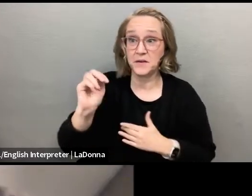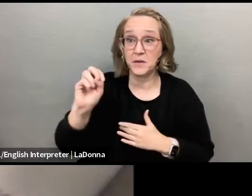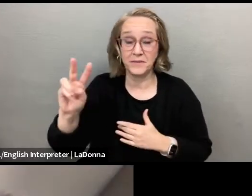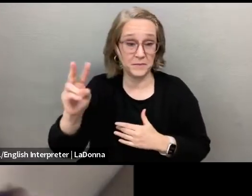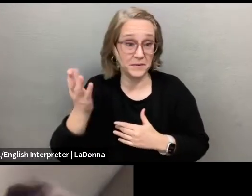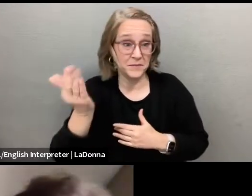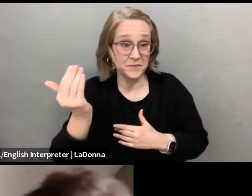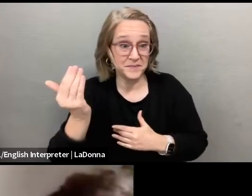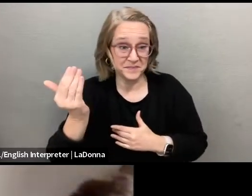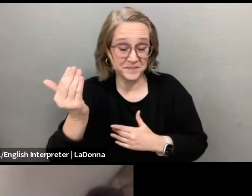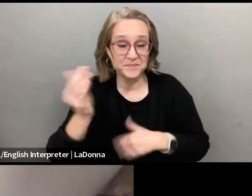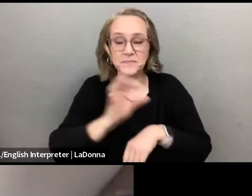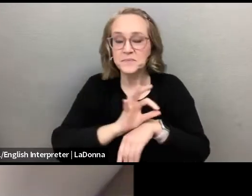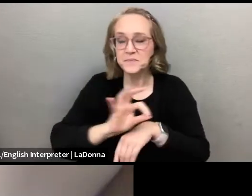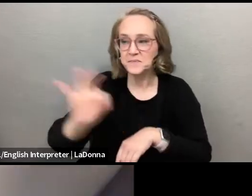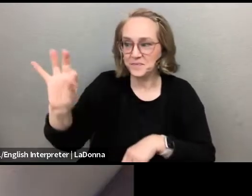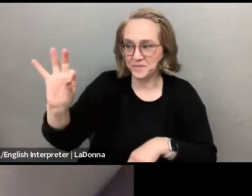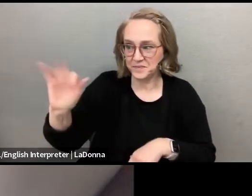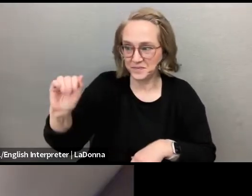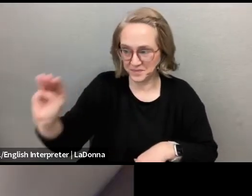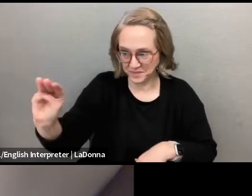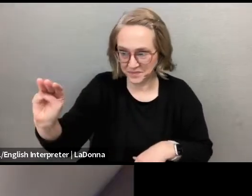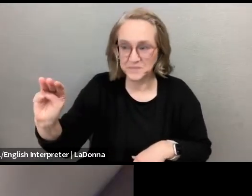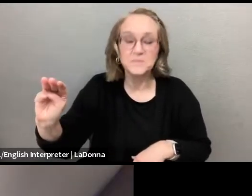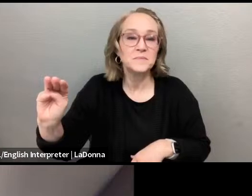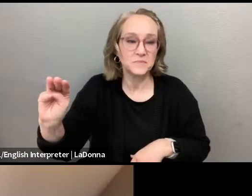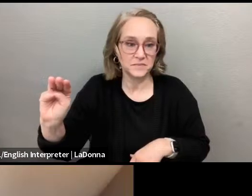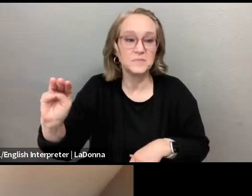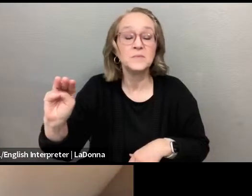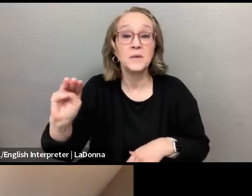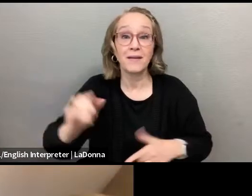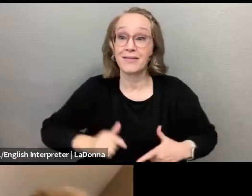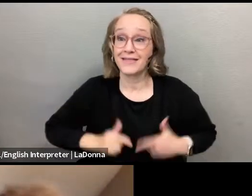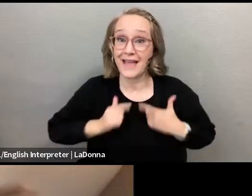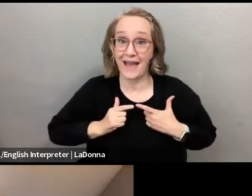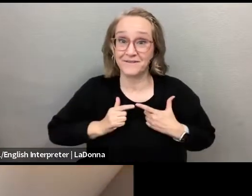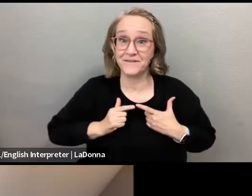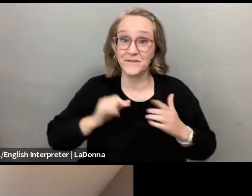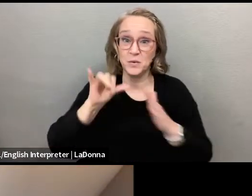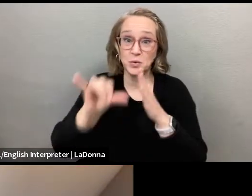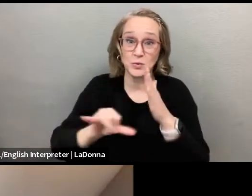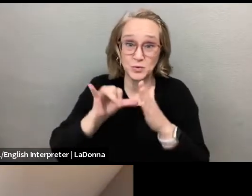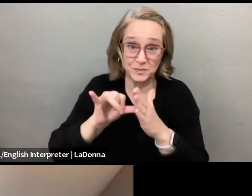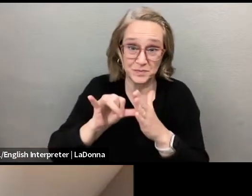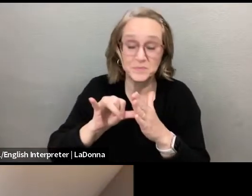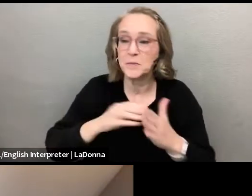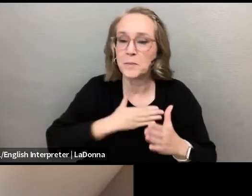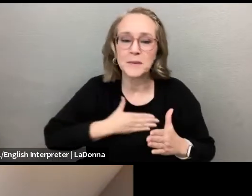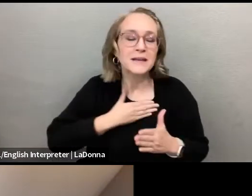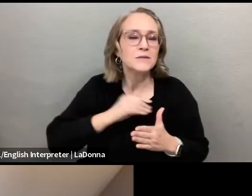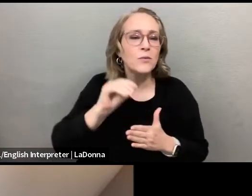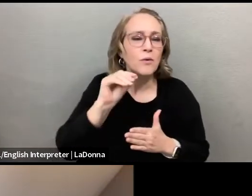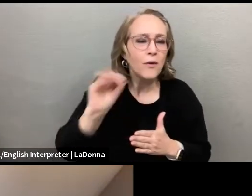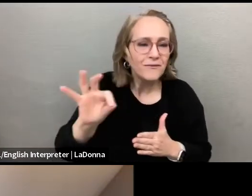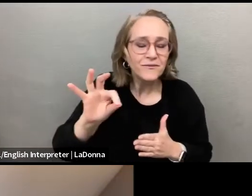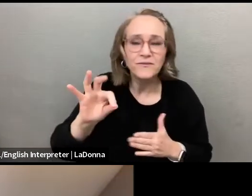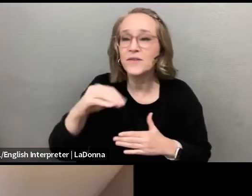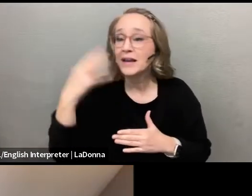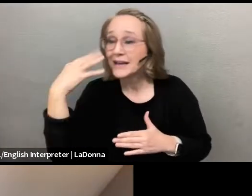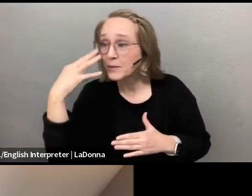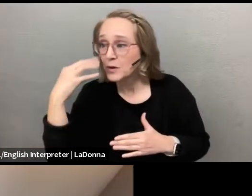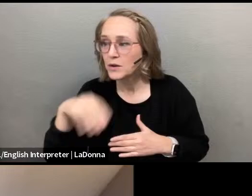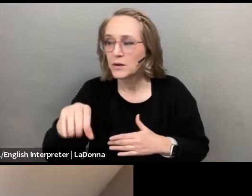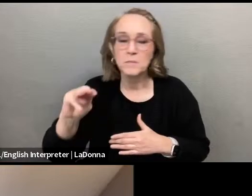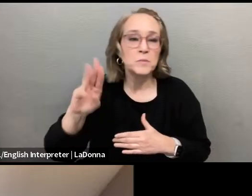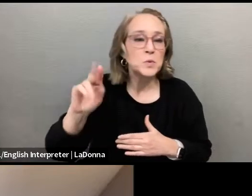15th, and it's 9 a.m. We are live on YouTube, and if everyone could please mute your microphones and close your cameras